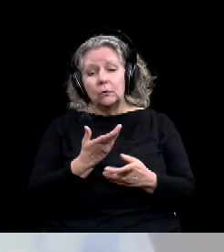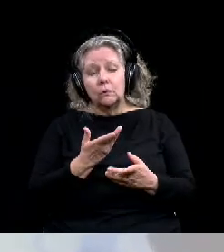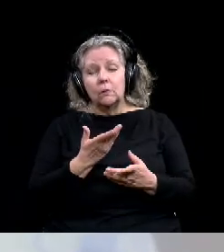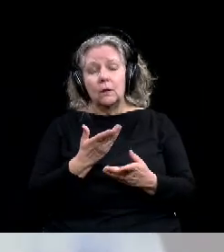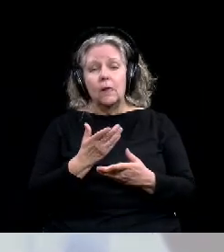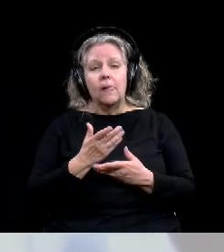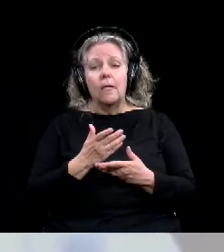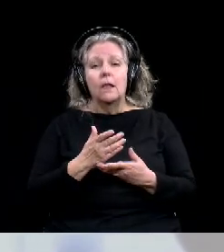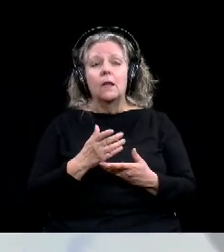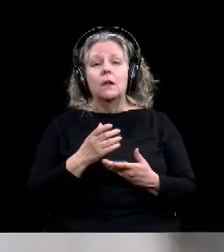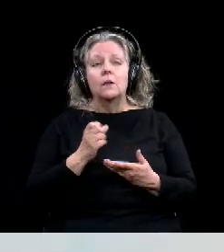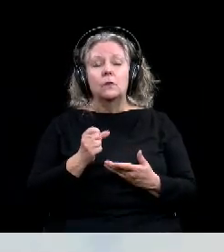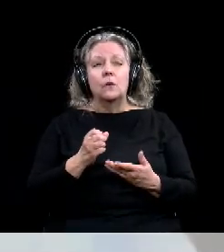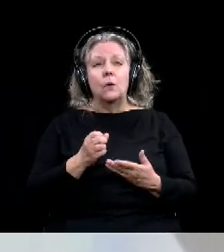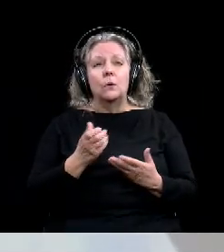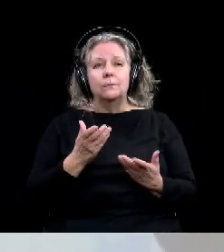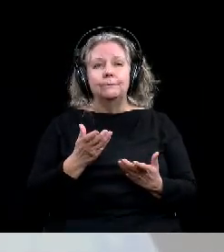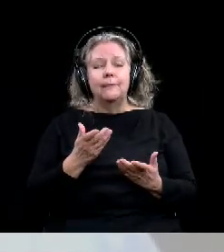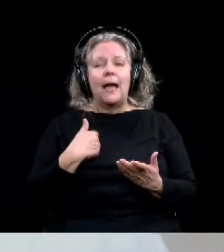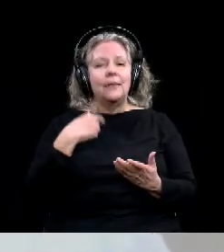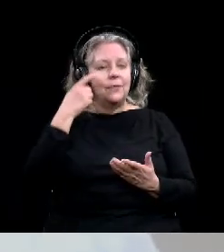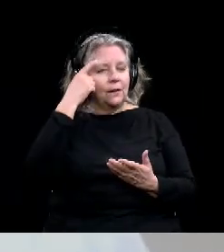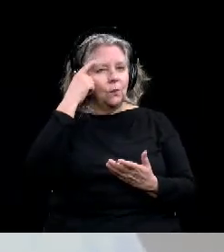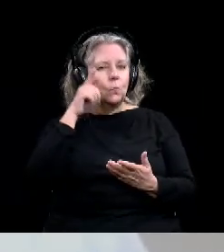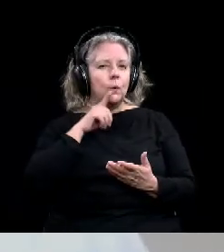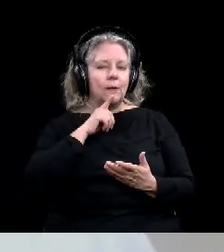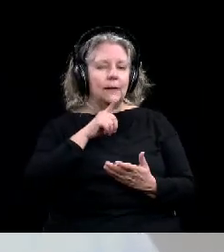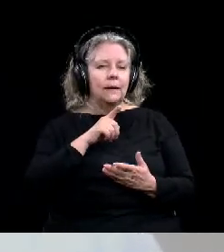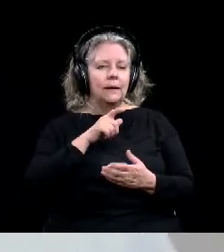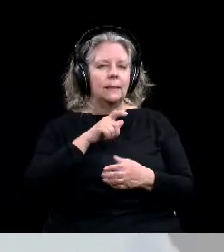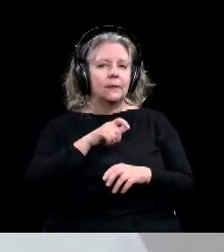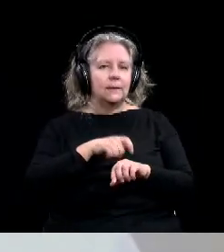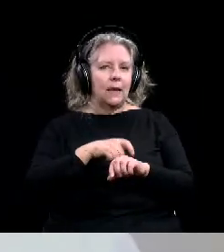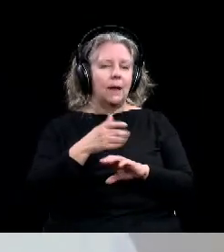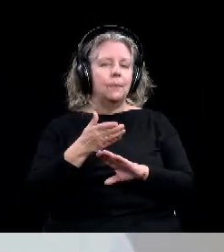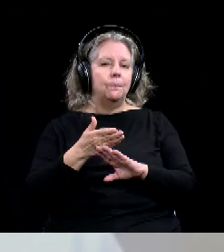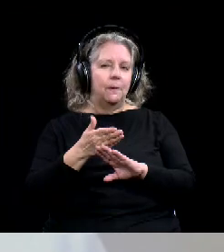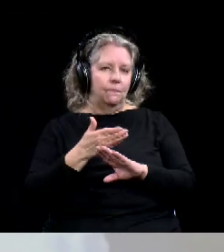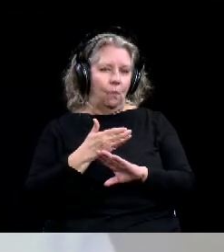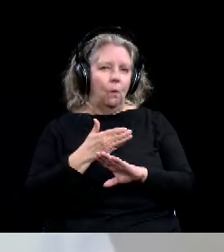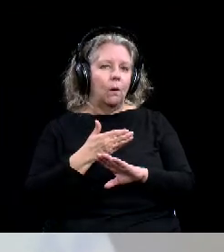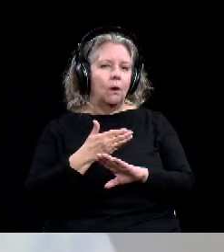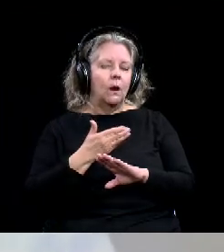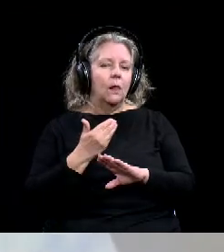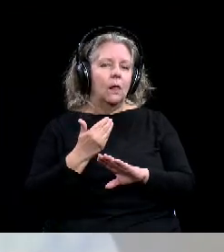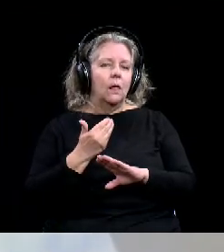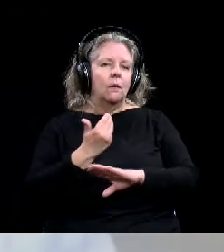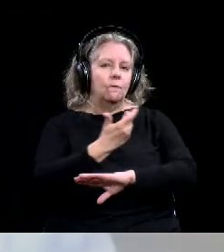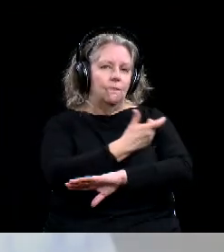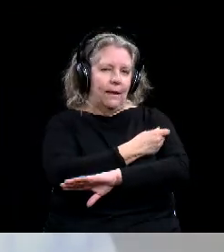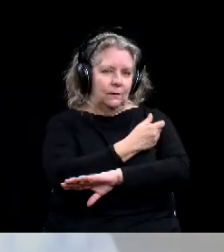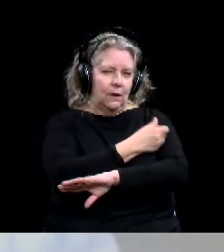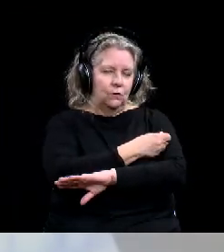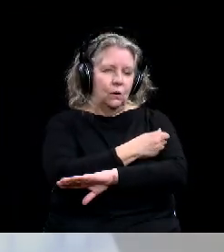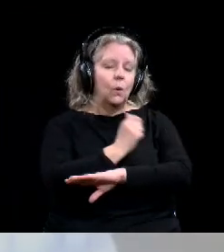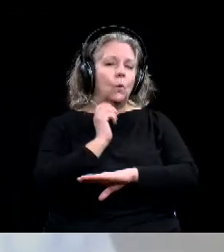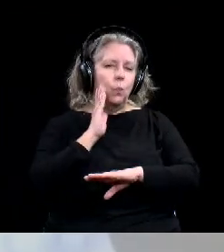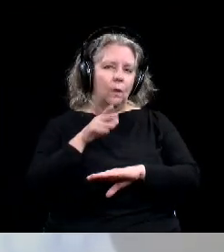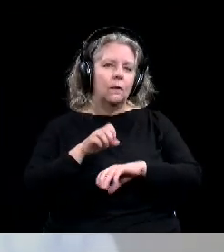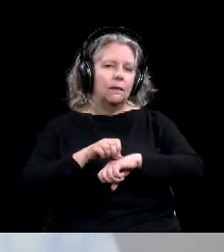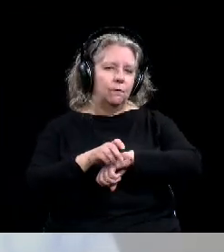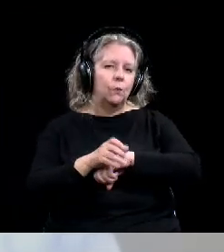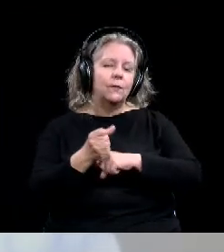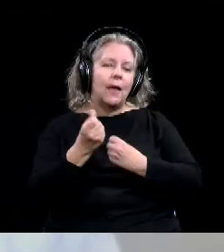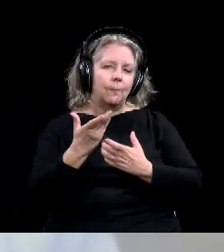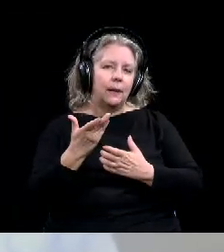vaccination occurs is going to obviously have an impact in terms of hospitalizations and death, and that we may not be really all that